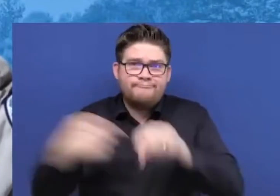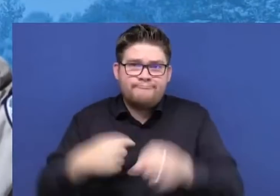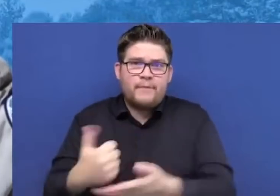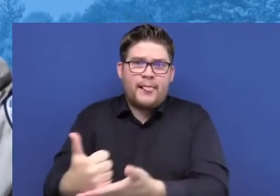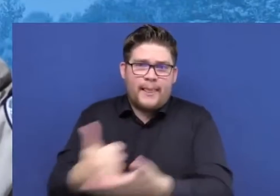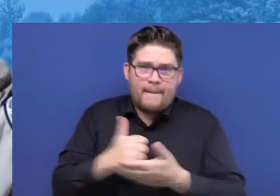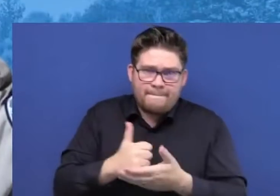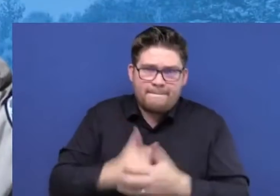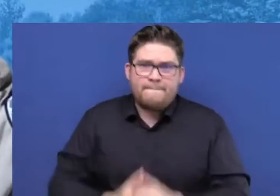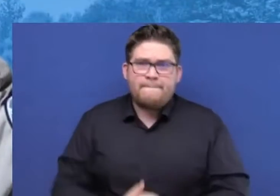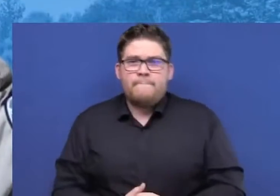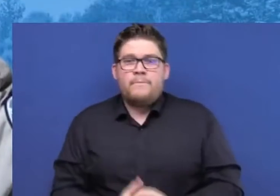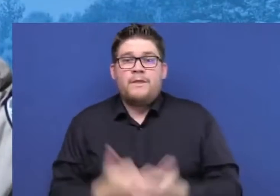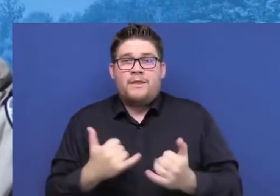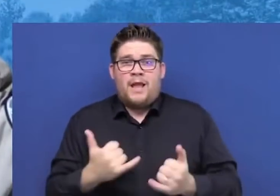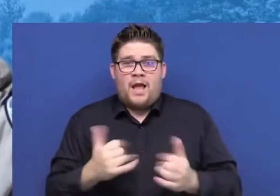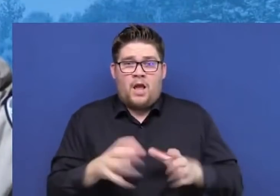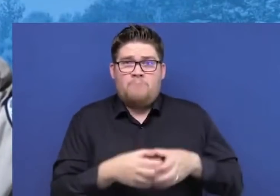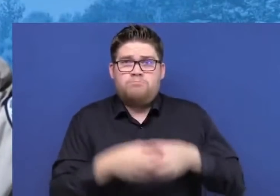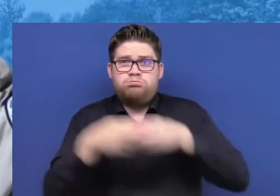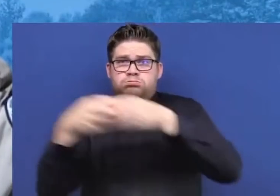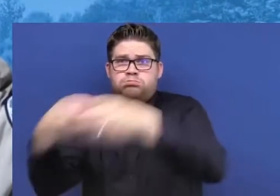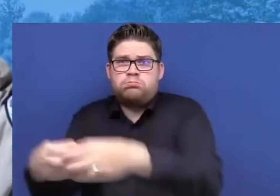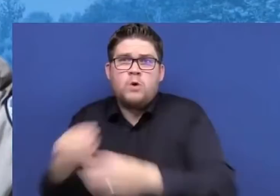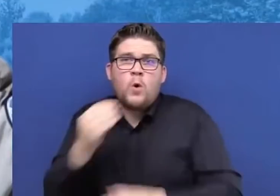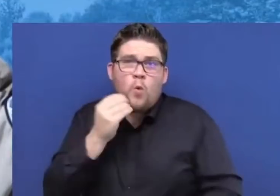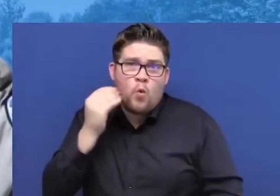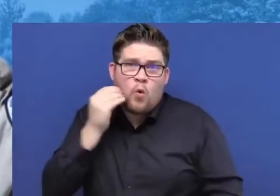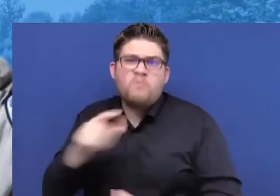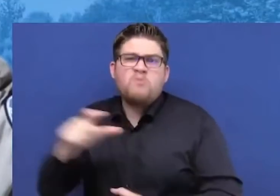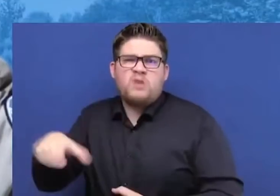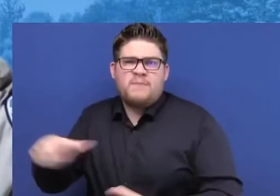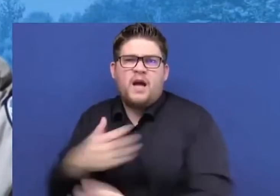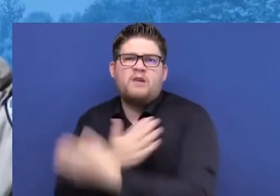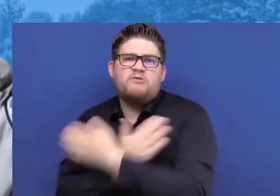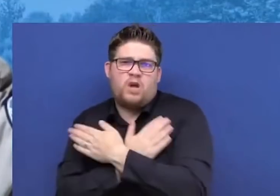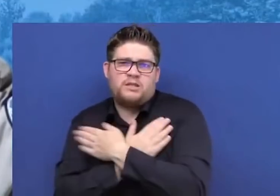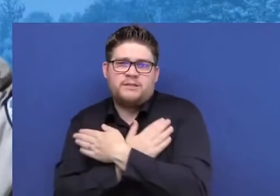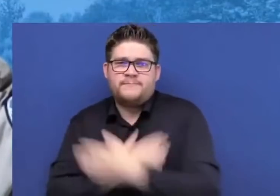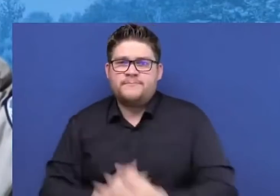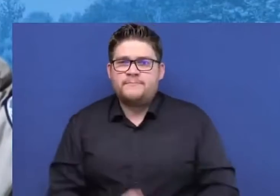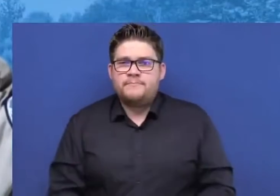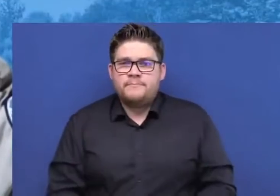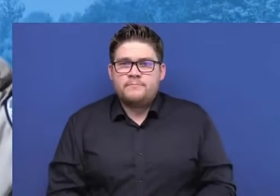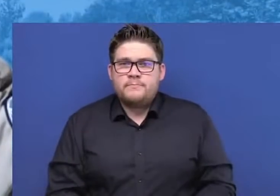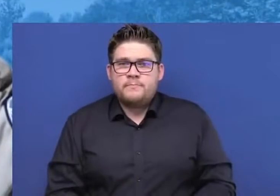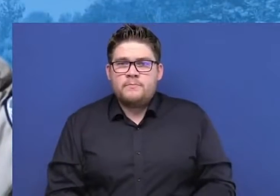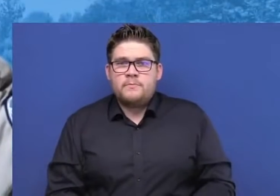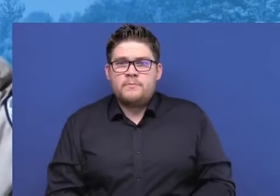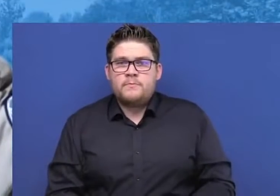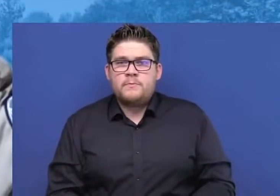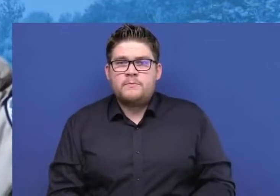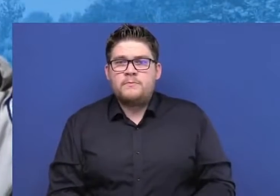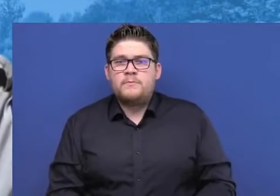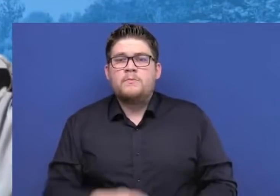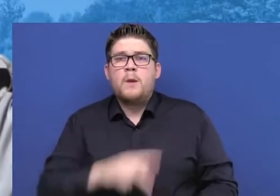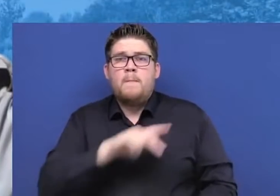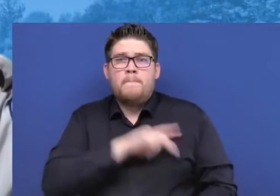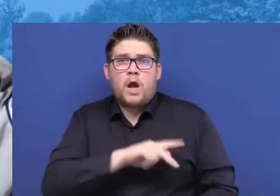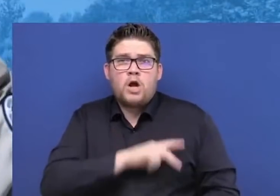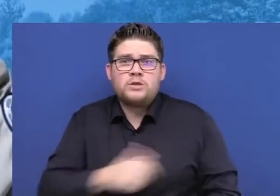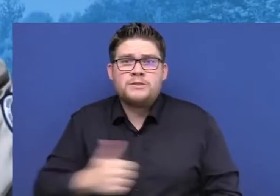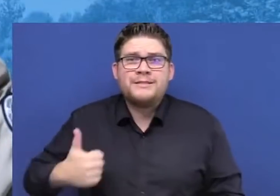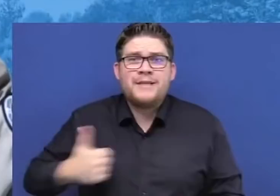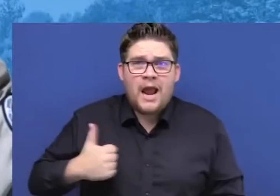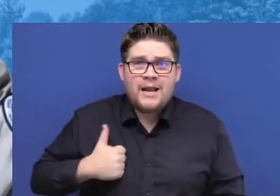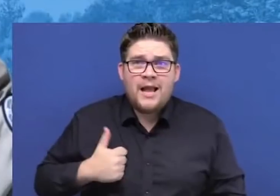Canada team and staff here, and then obviously, as we've alluded to in the past, we have a contingent of Mexicans, the military, as